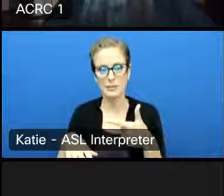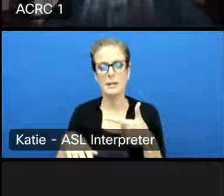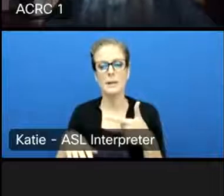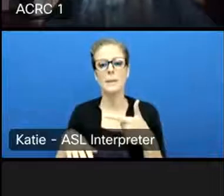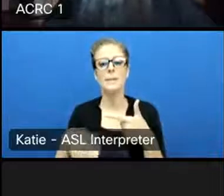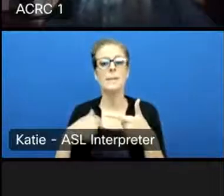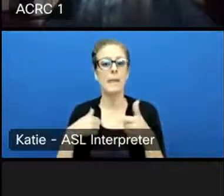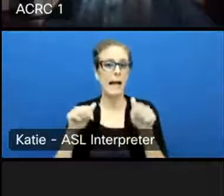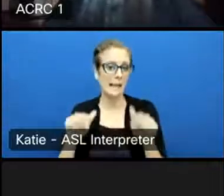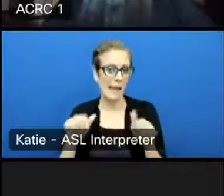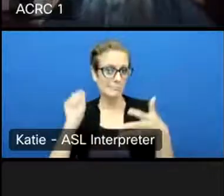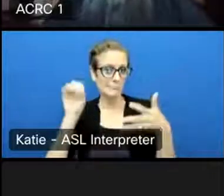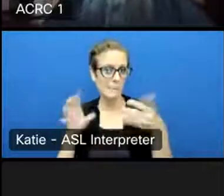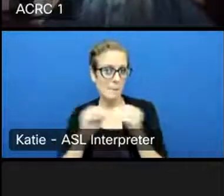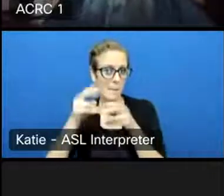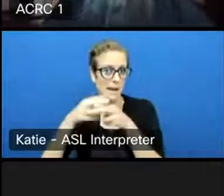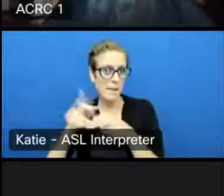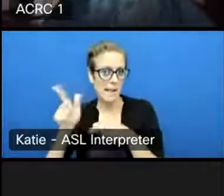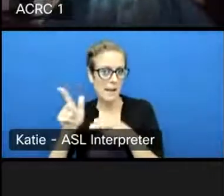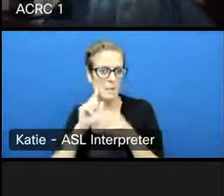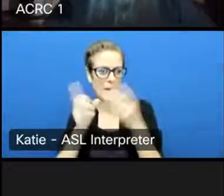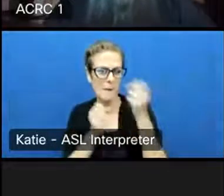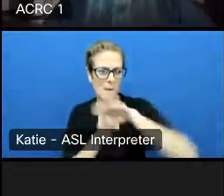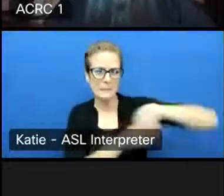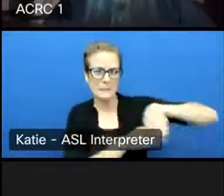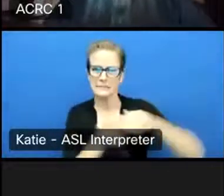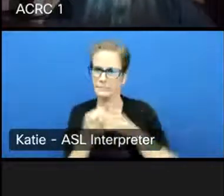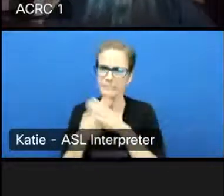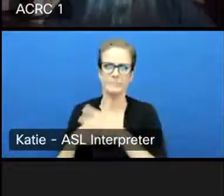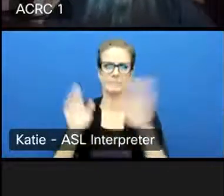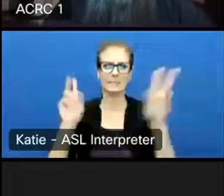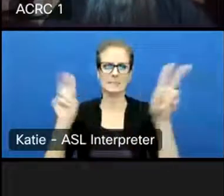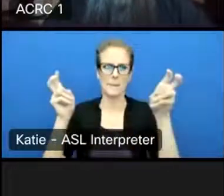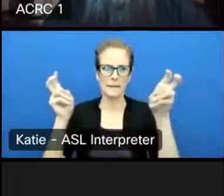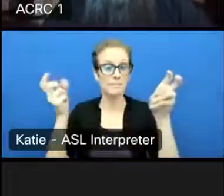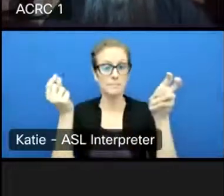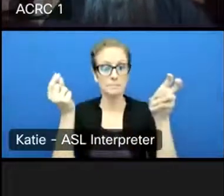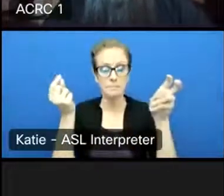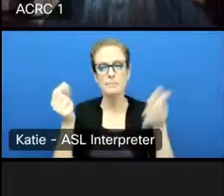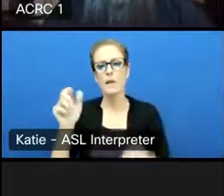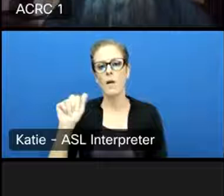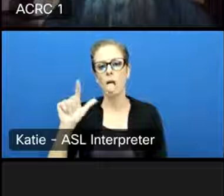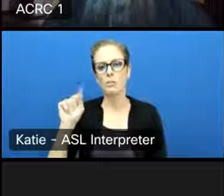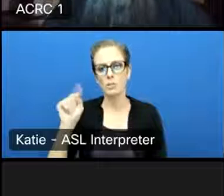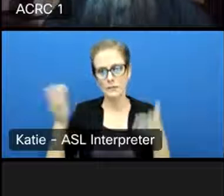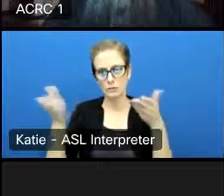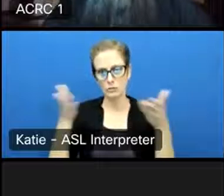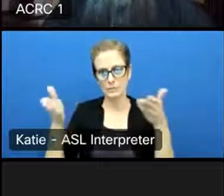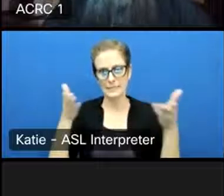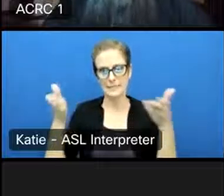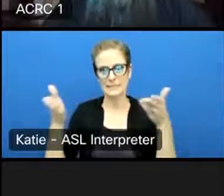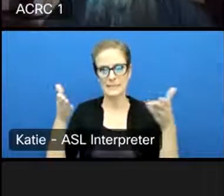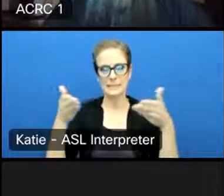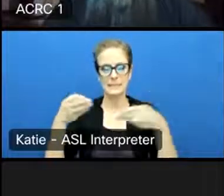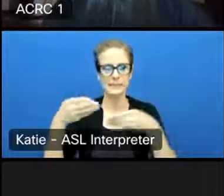I can do more introductions later, but I want to jump into our topic, which I want to start off by going over the alternative services